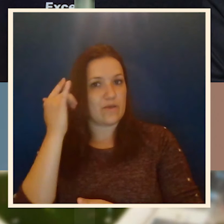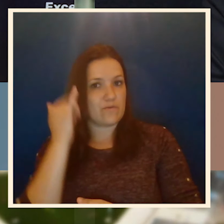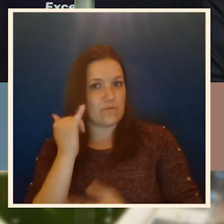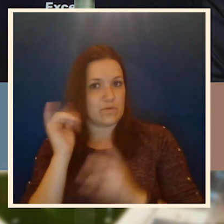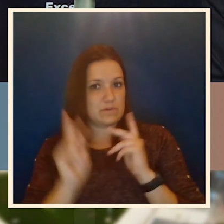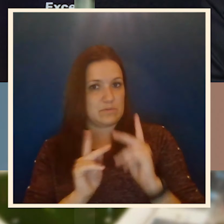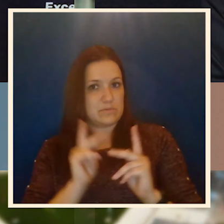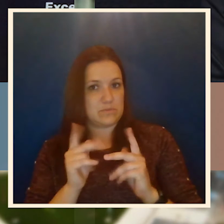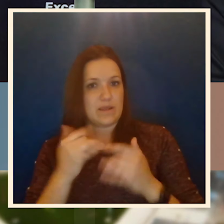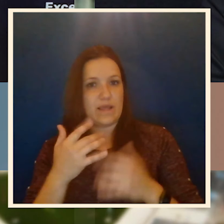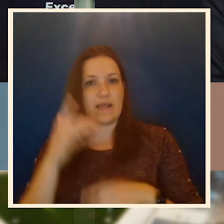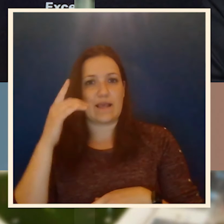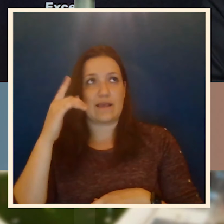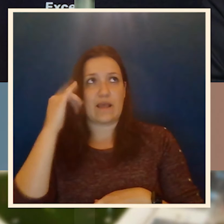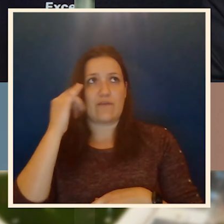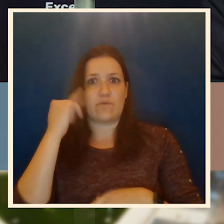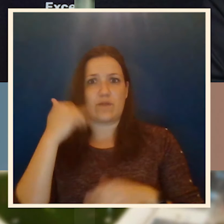currently only